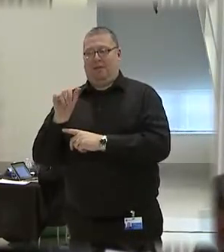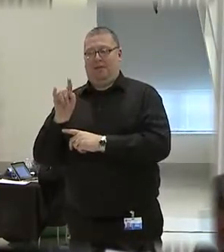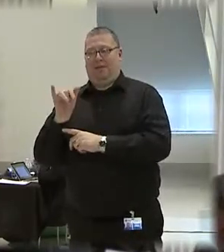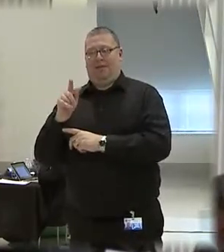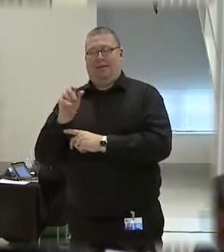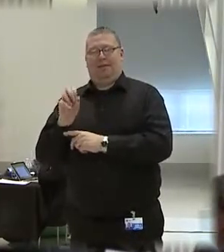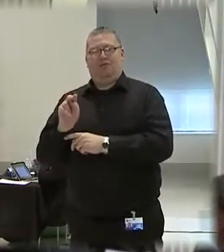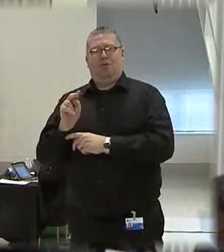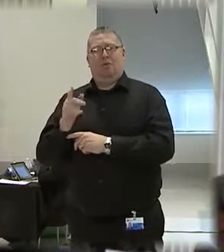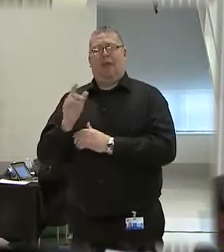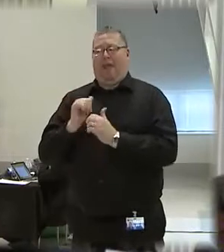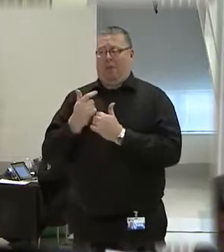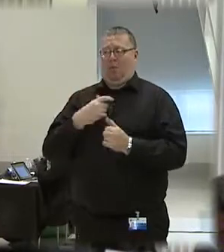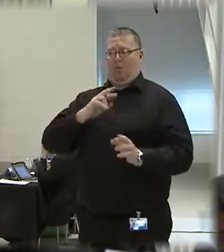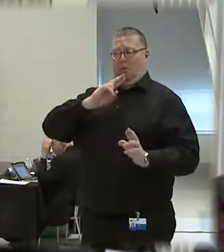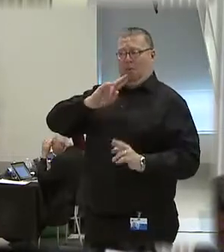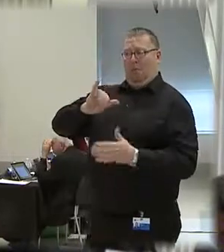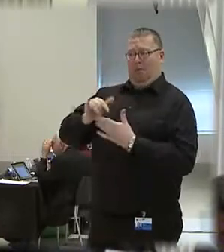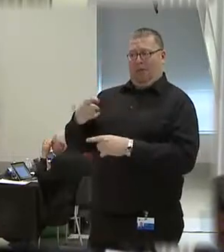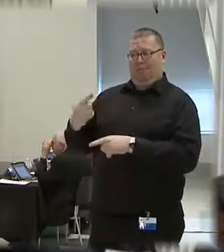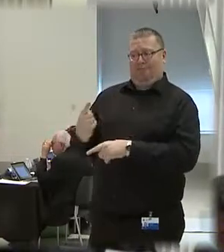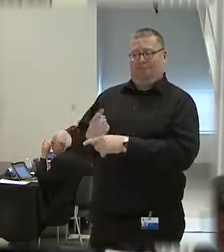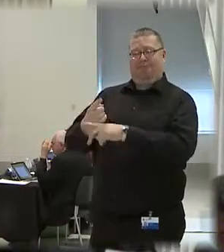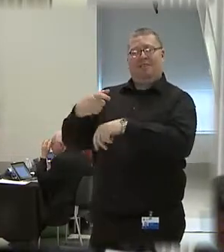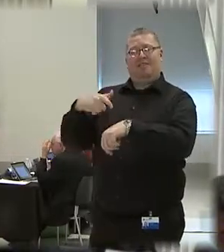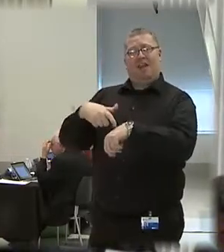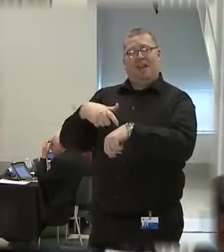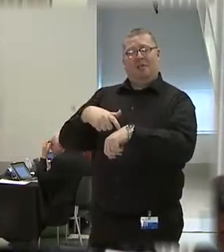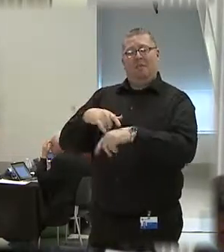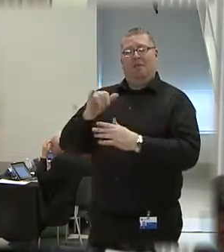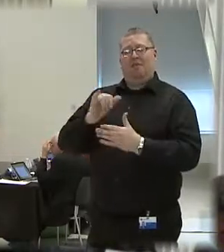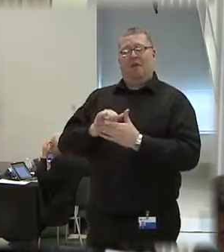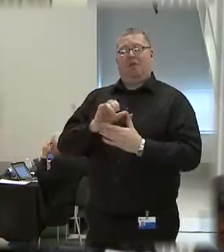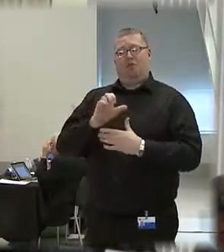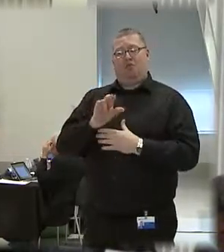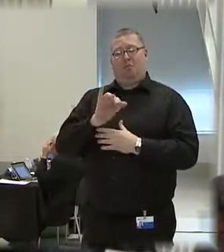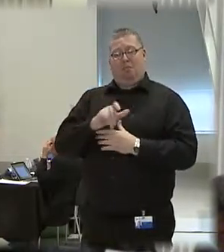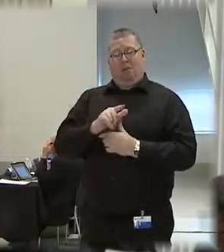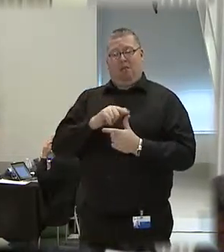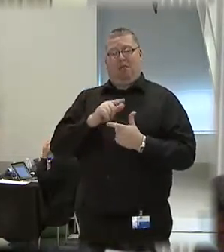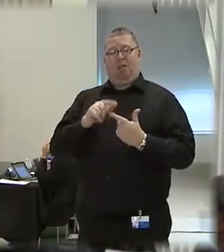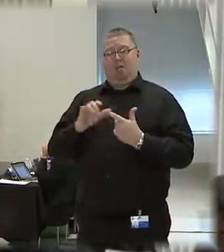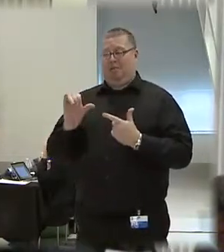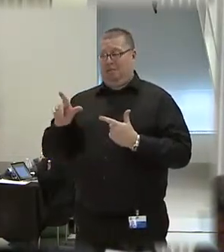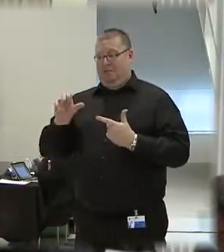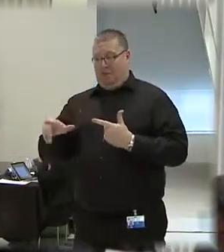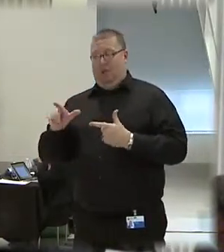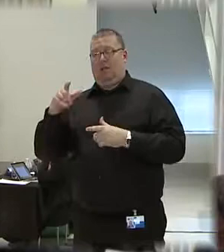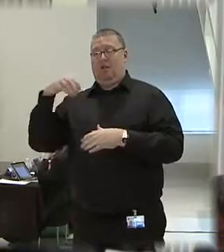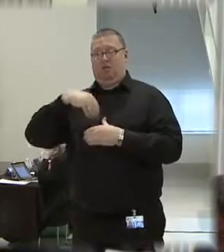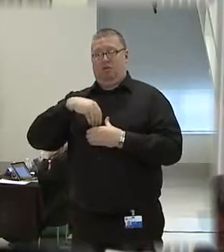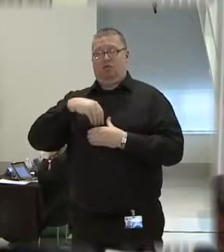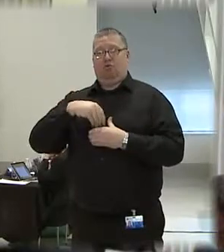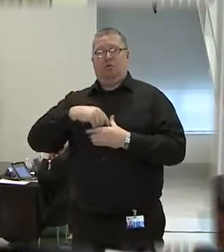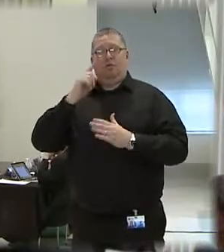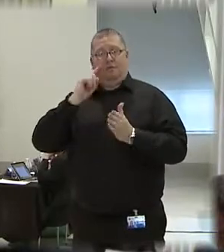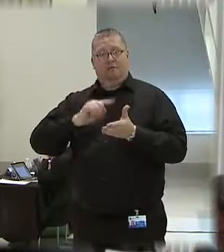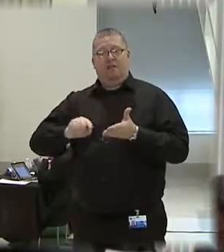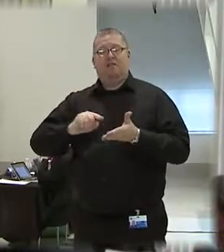that information timely while the criminal, the civil, and the internal investigations